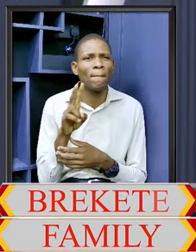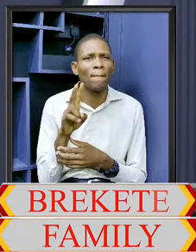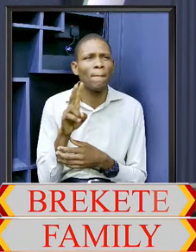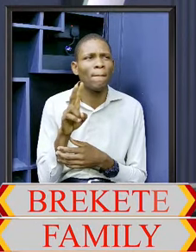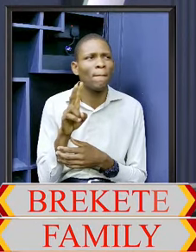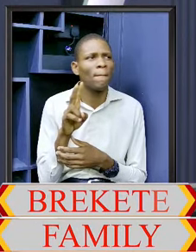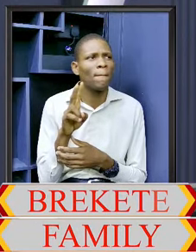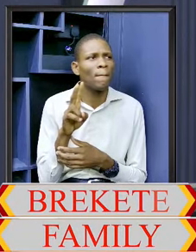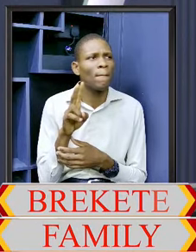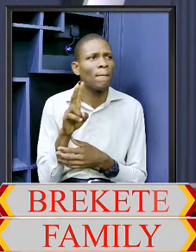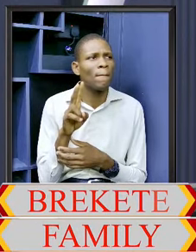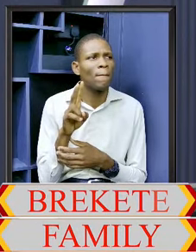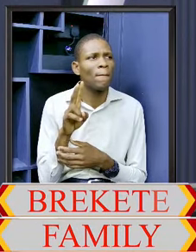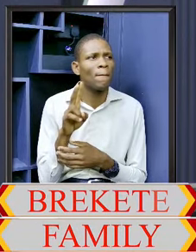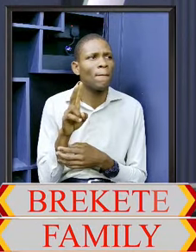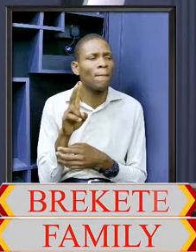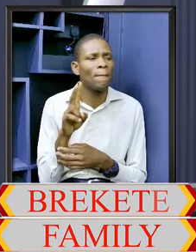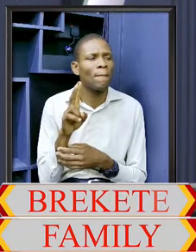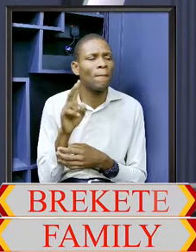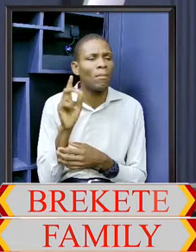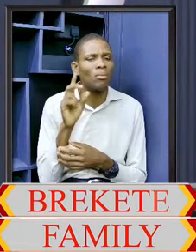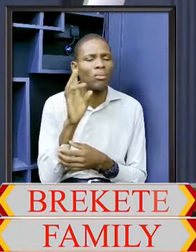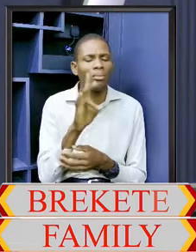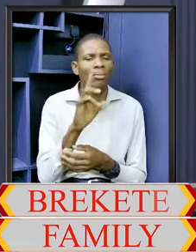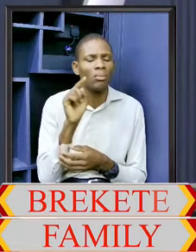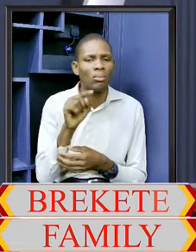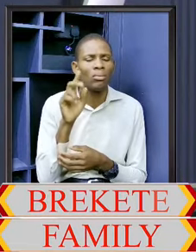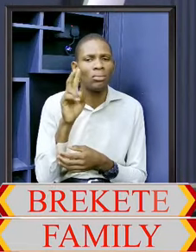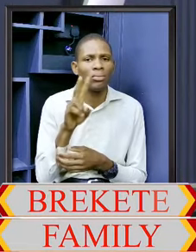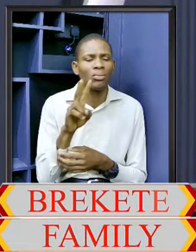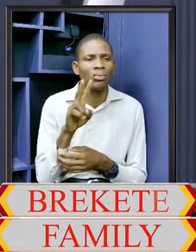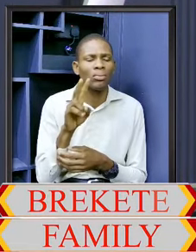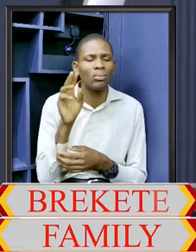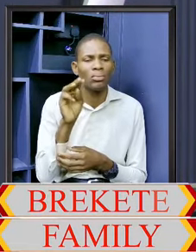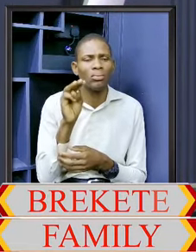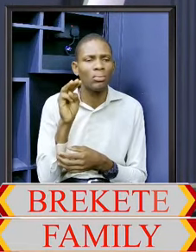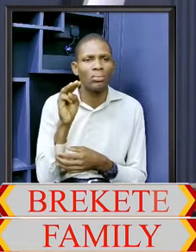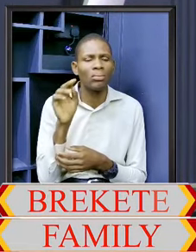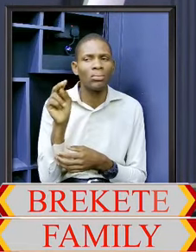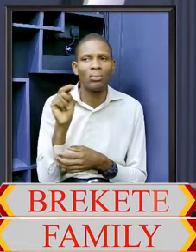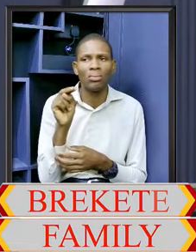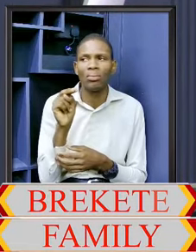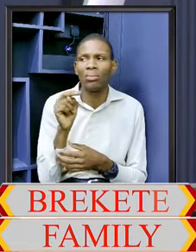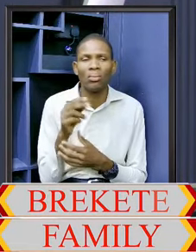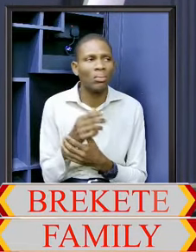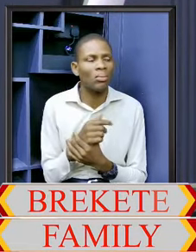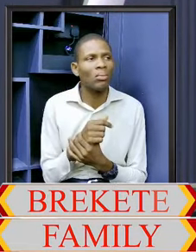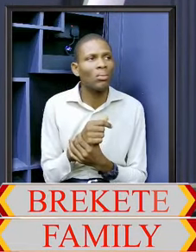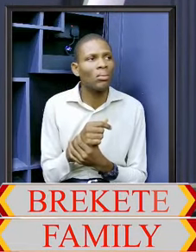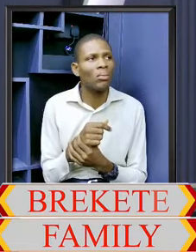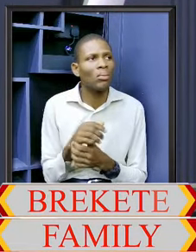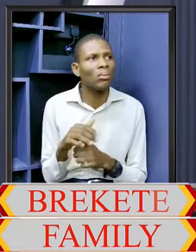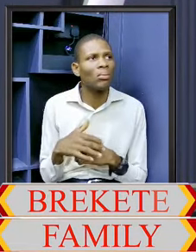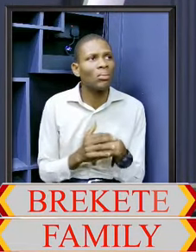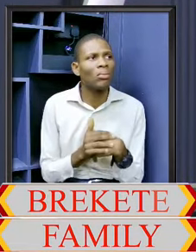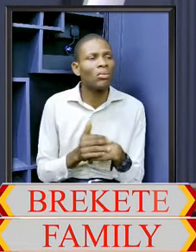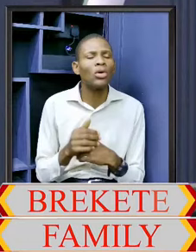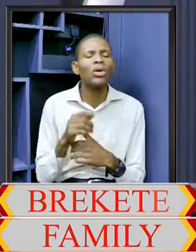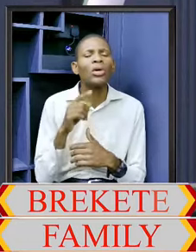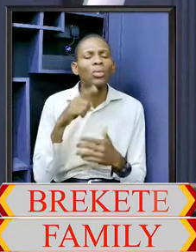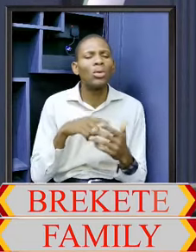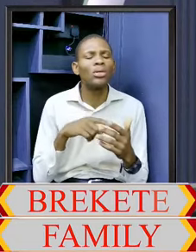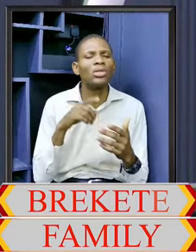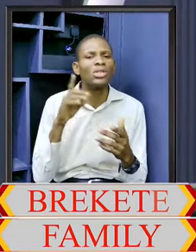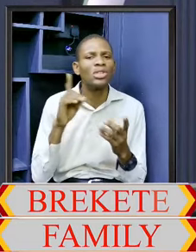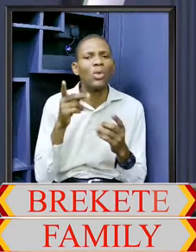7.2. 7.2. Is it dollar? Million. Naira. Million. Million naira. Okay. Yes, waiting you be agree,